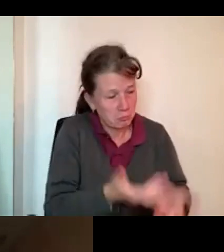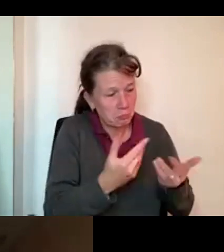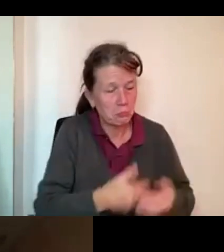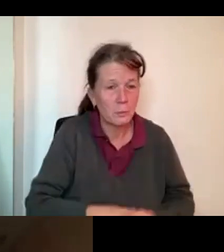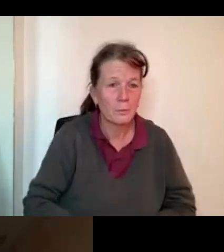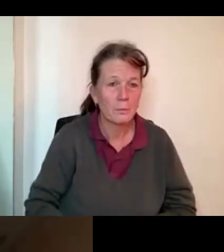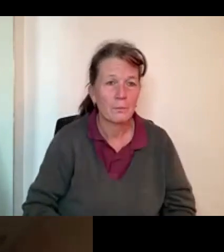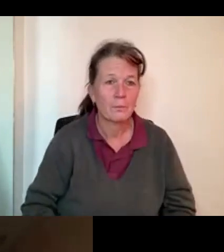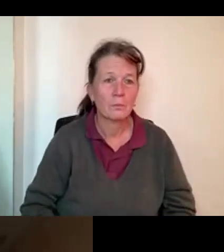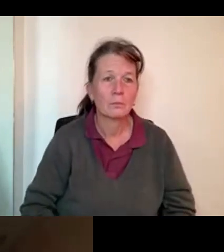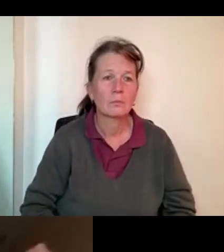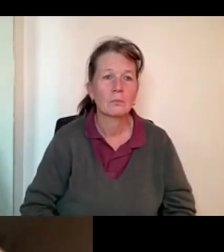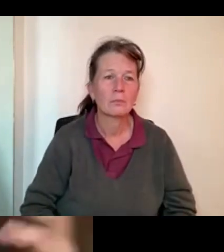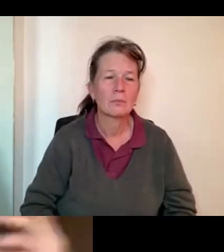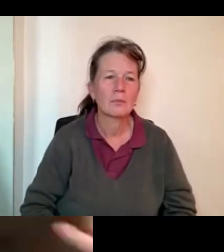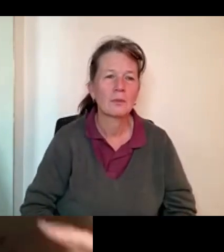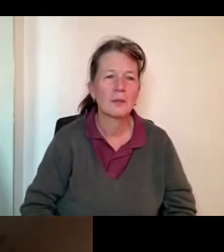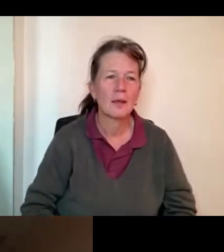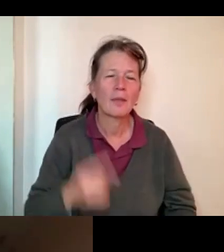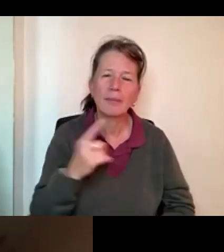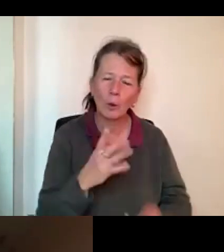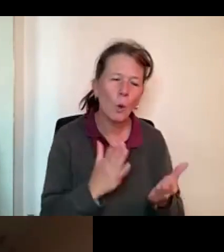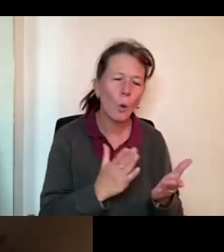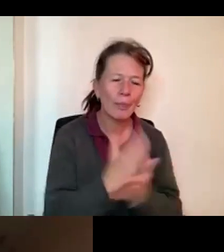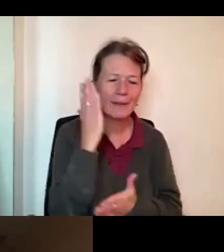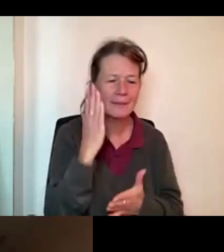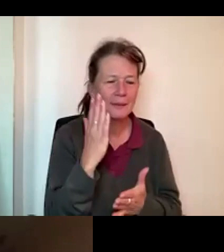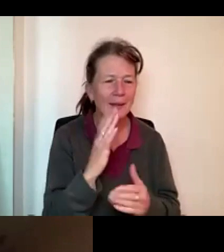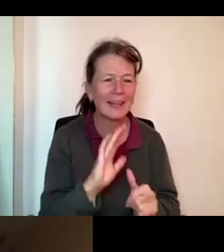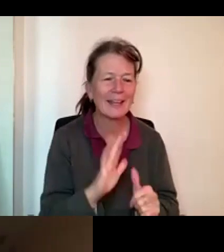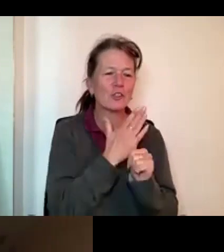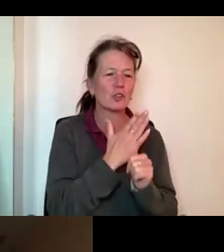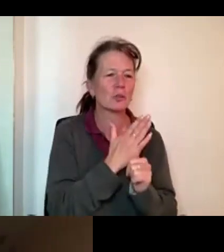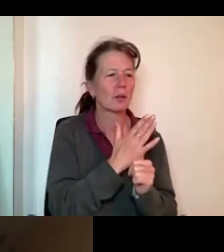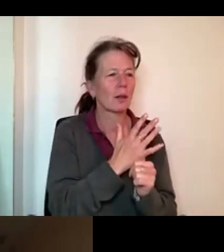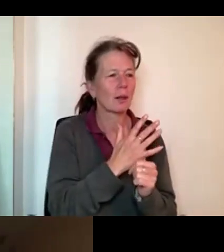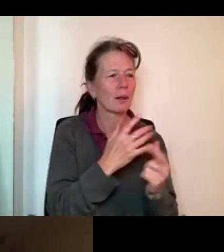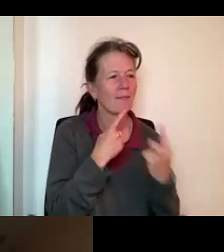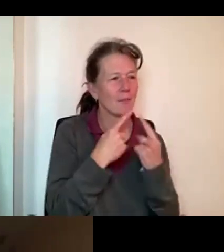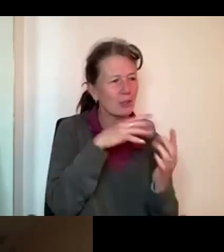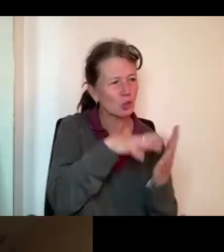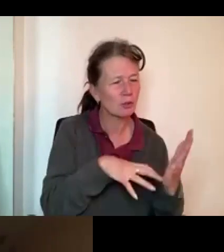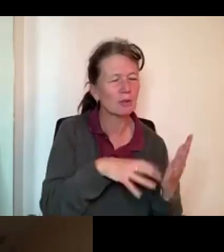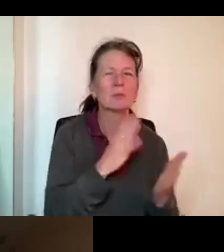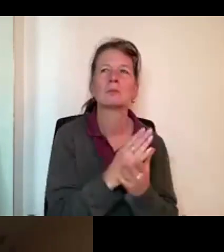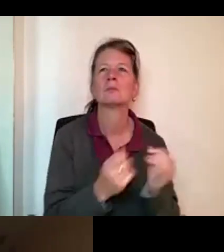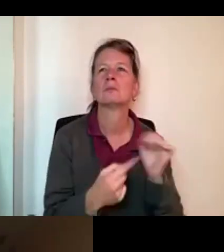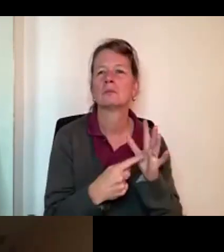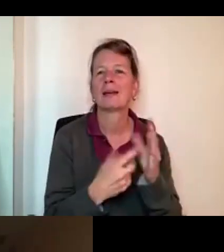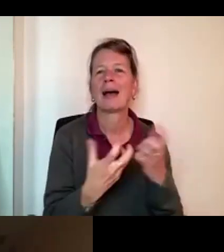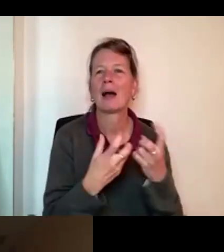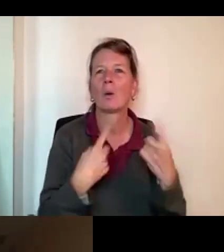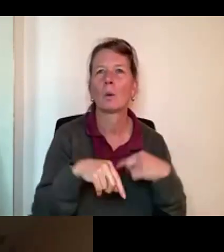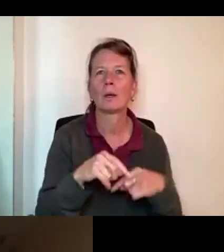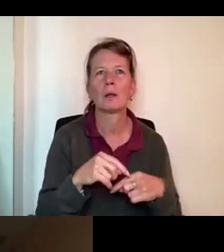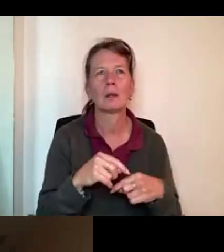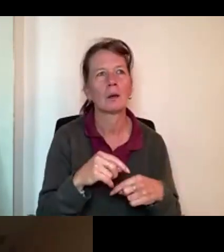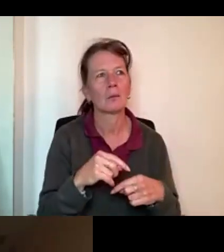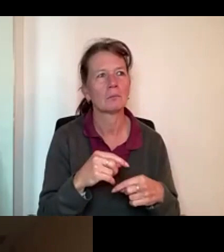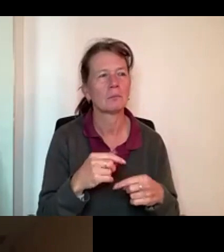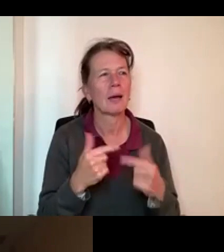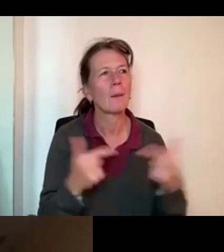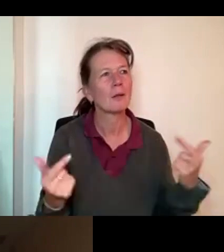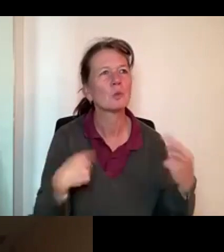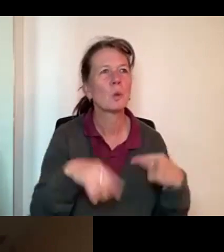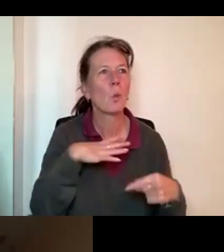You know, so that authentic sort of initial presentation is really like part and parcel with how we are willing to engage